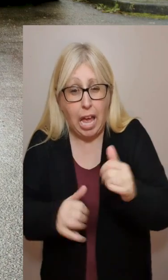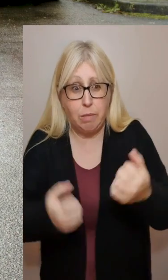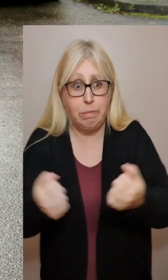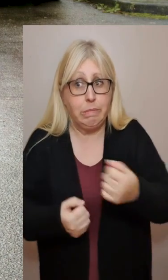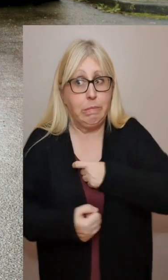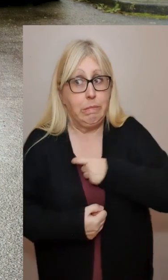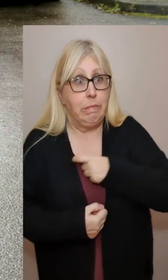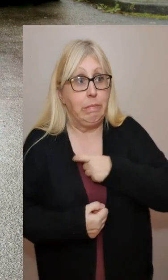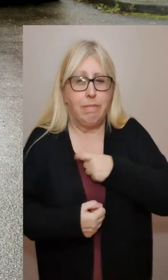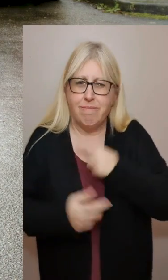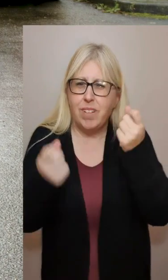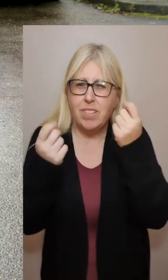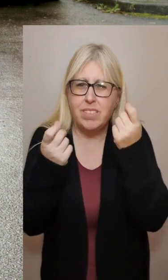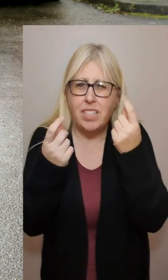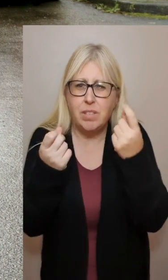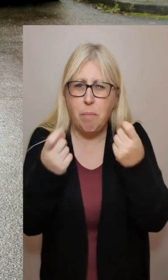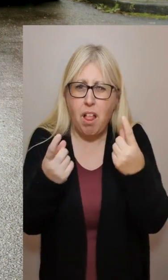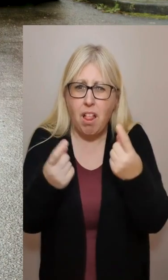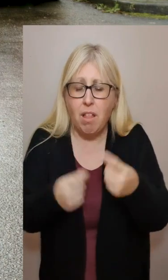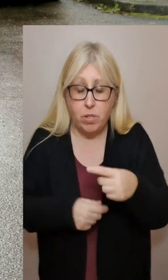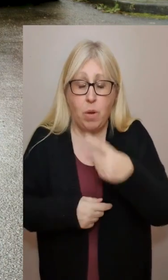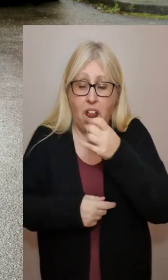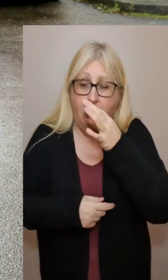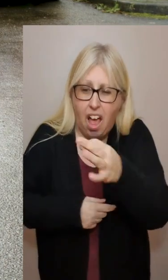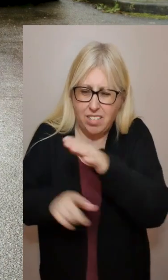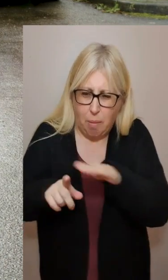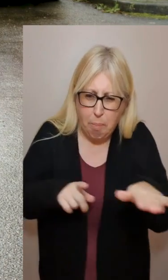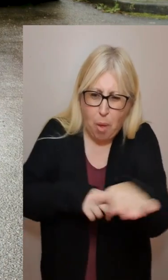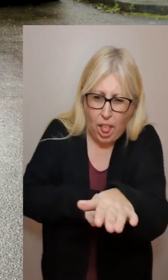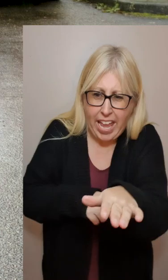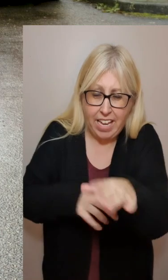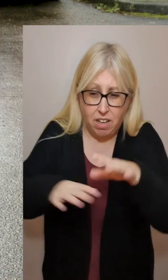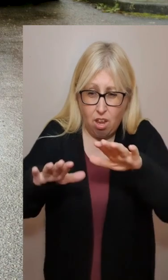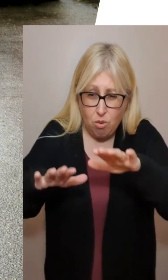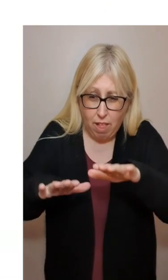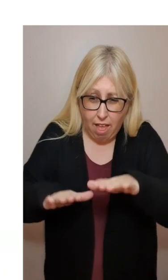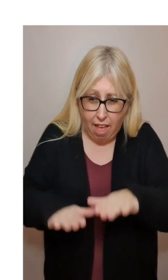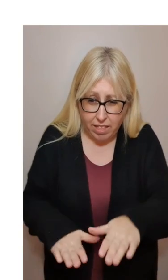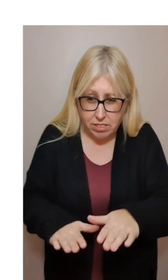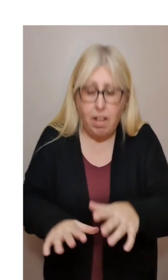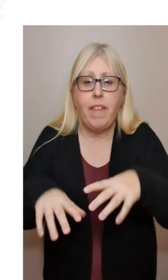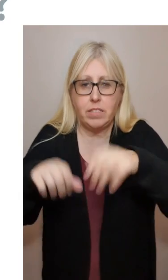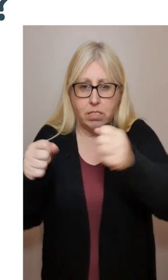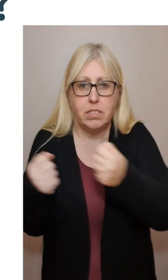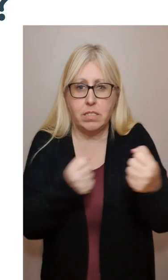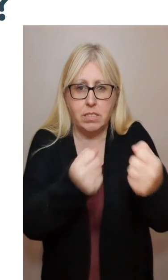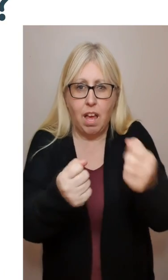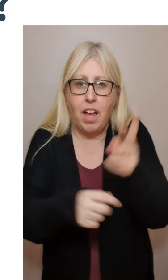is understandable. So we can ask them to pull in, just relax, and then we'll start again with the assessment.